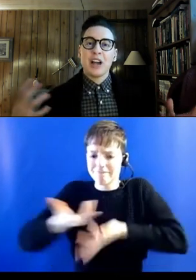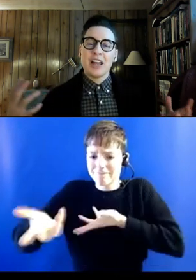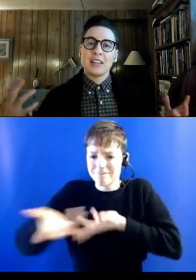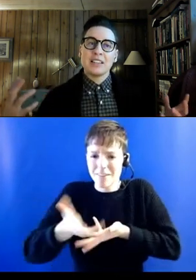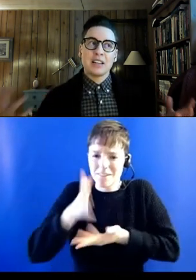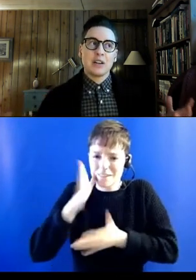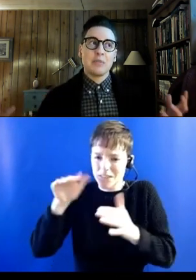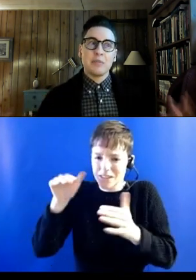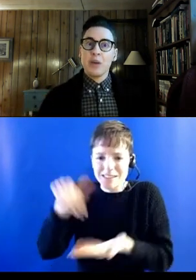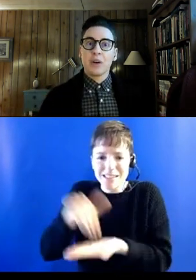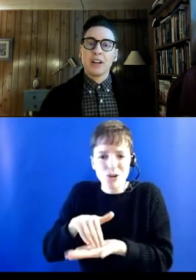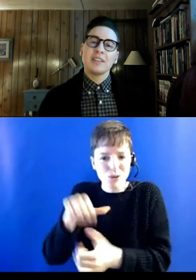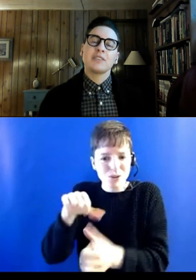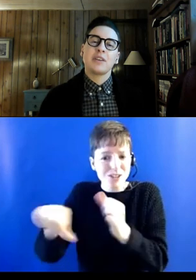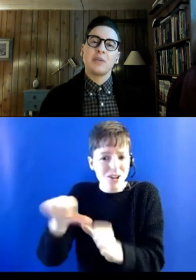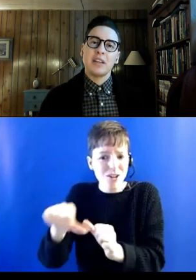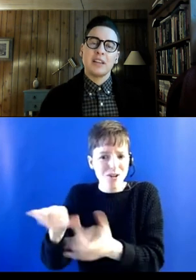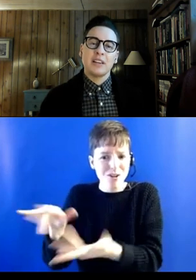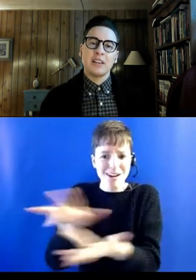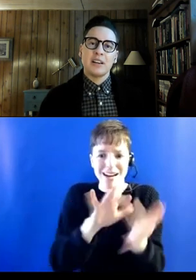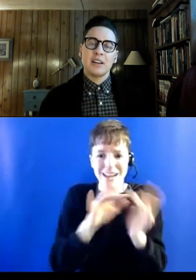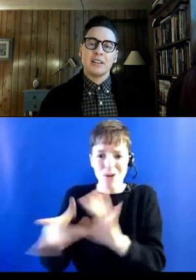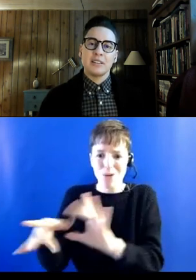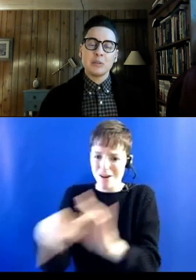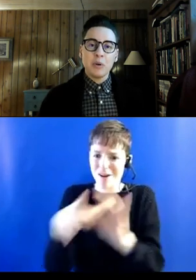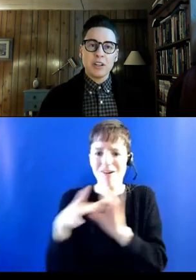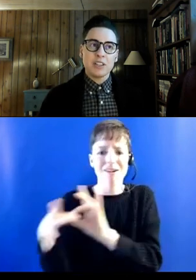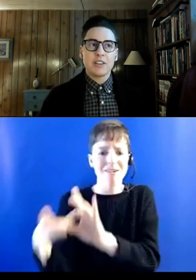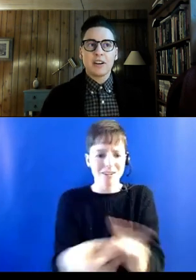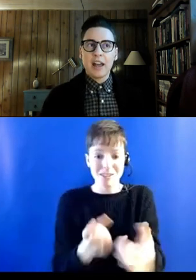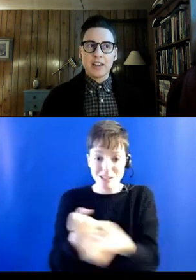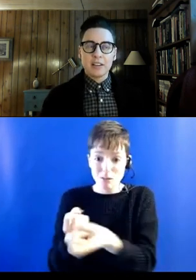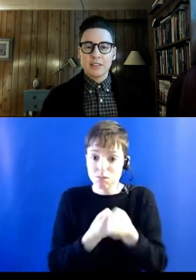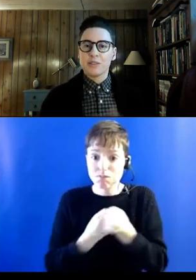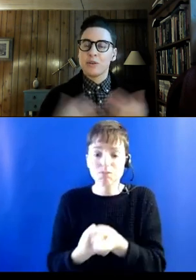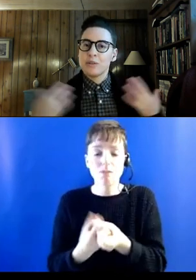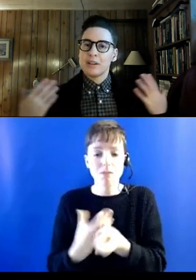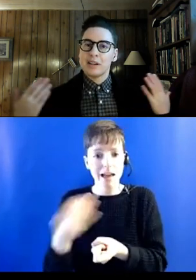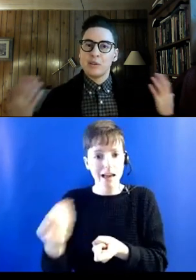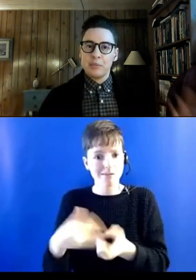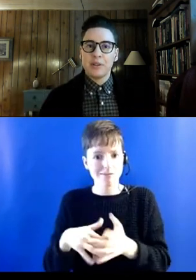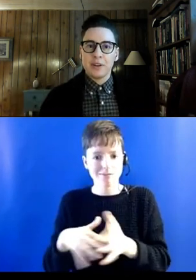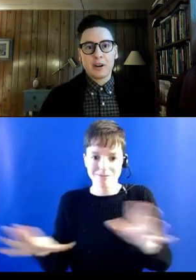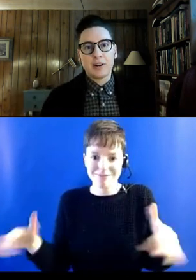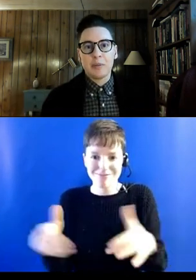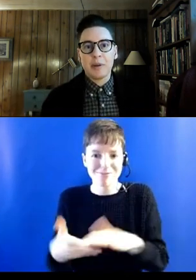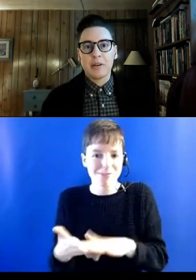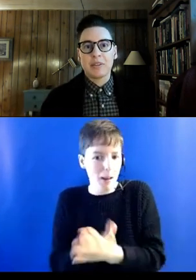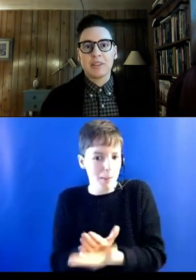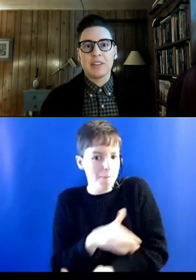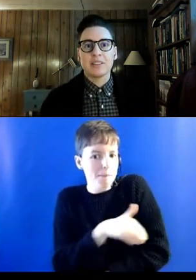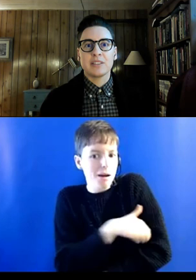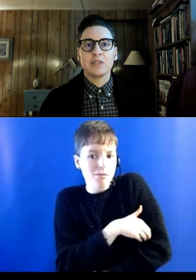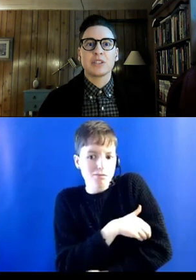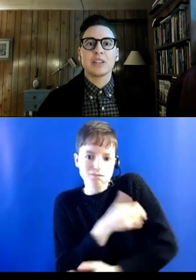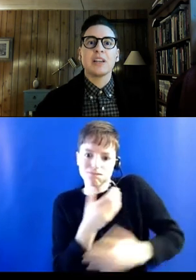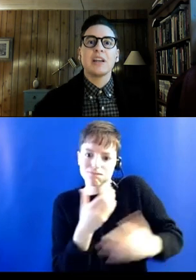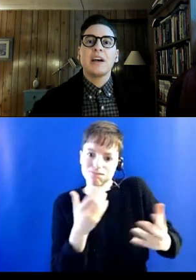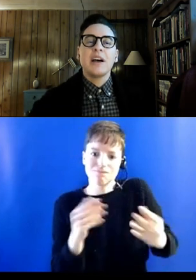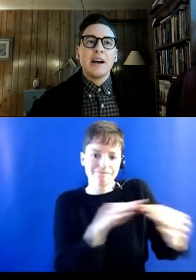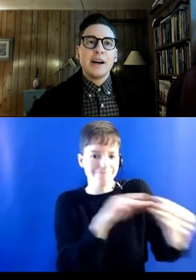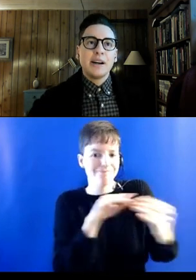another and network so that we can support each other and also build our power within the